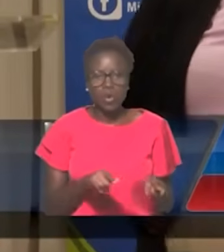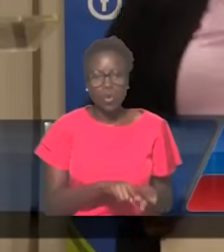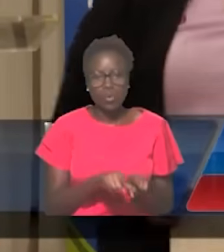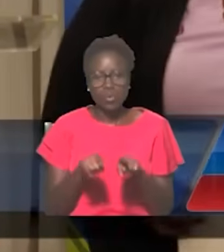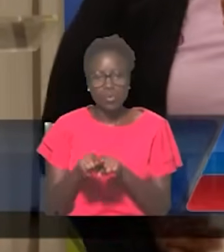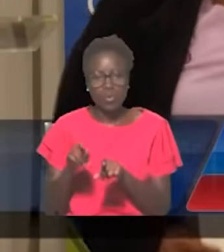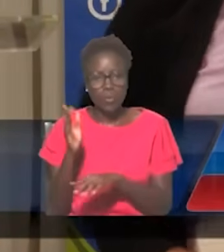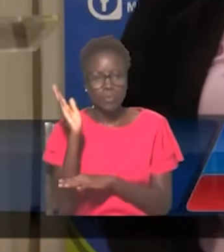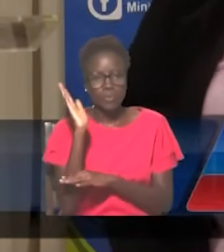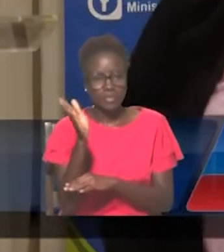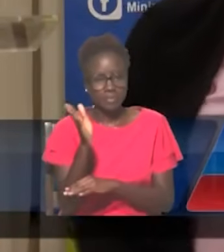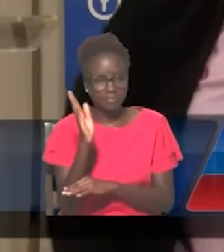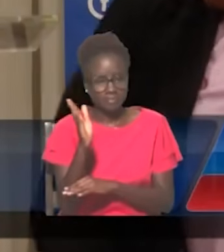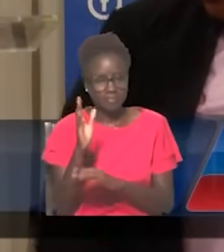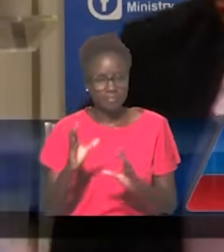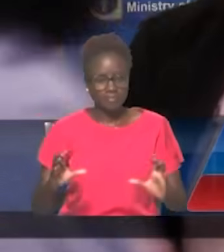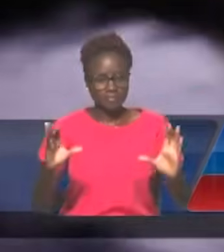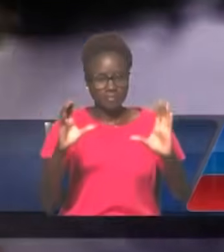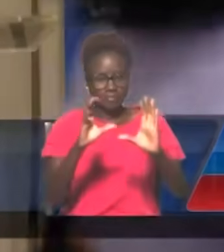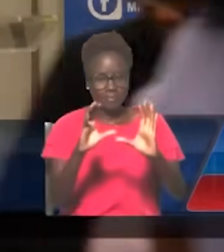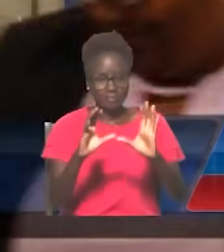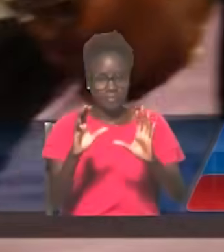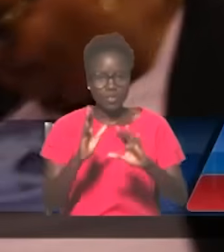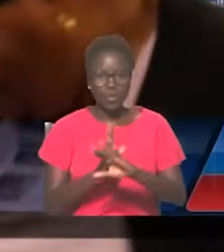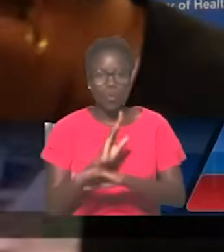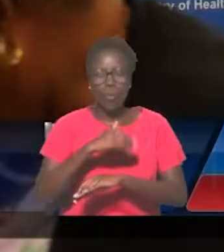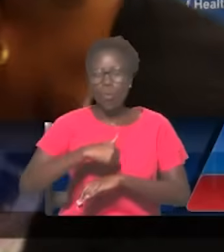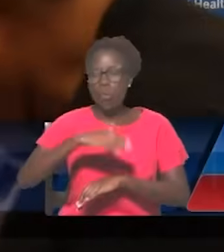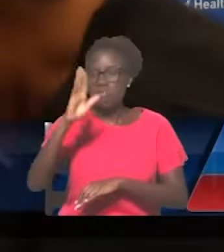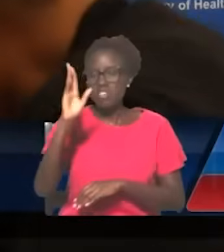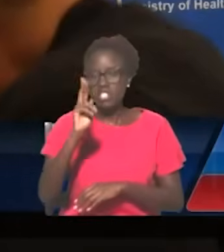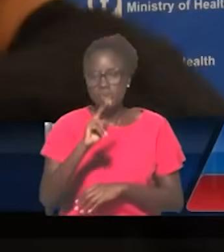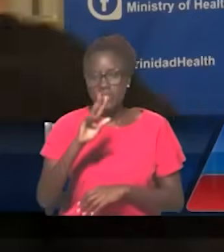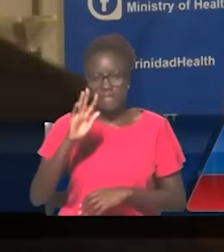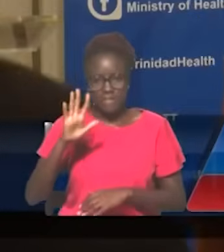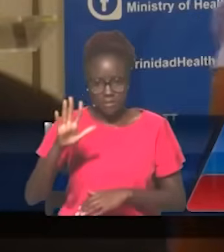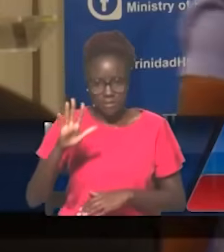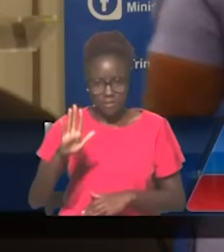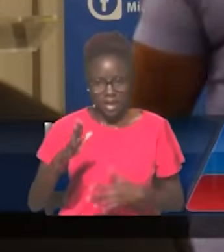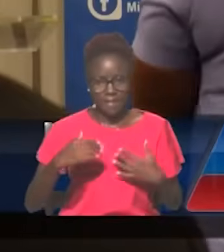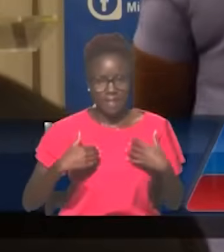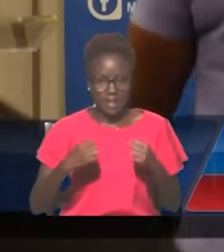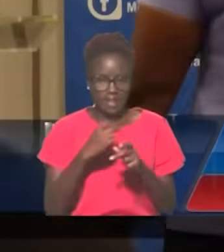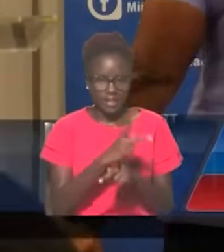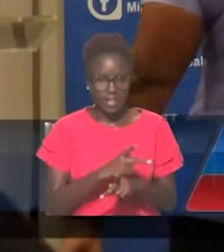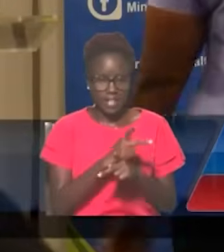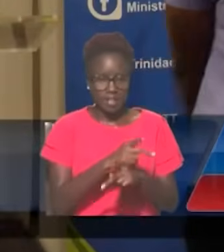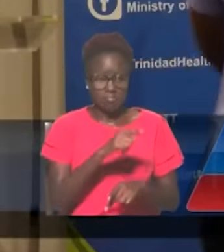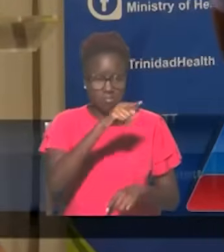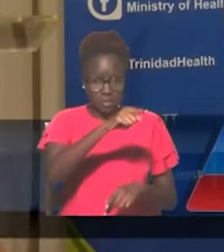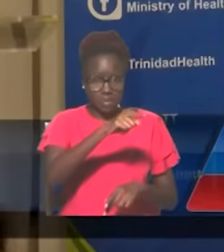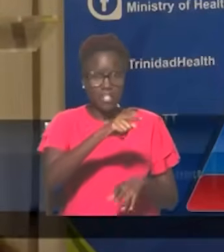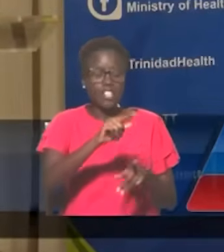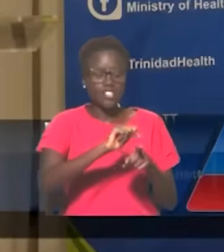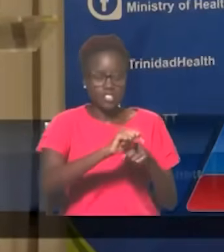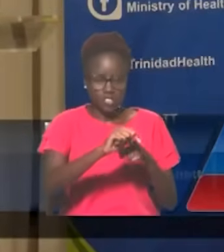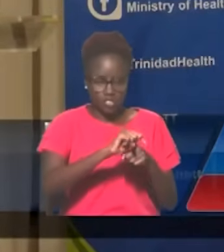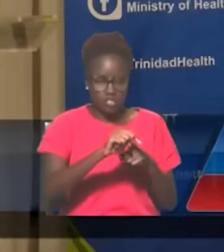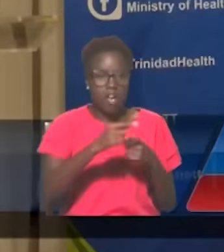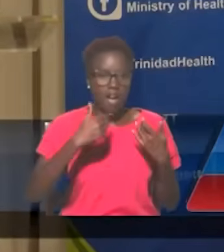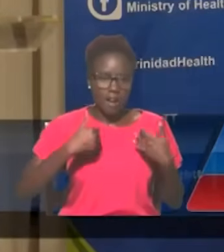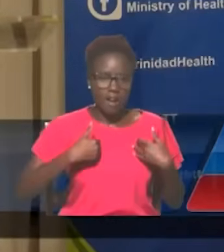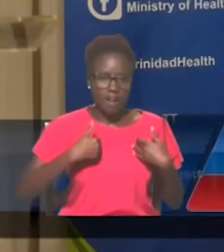of certification to 25 healthcare professionals, the first cohort in the Caribbean to be trained and certified as